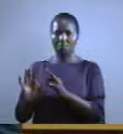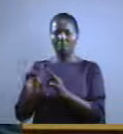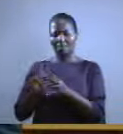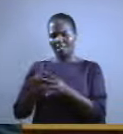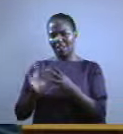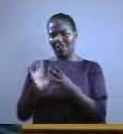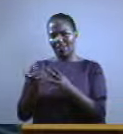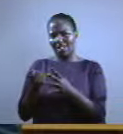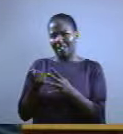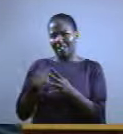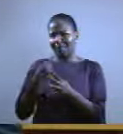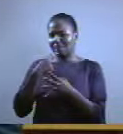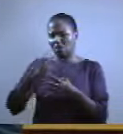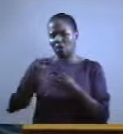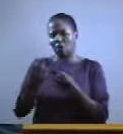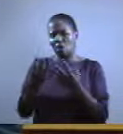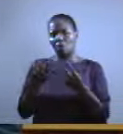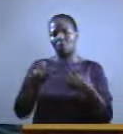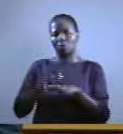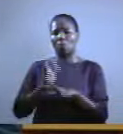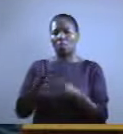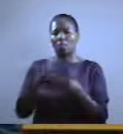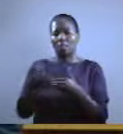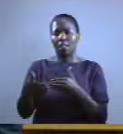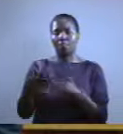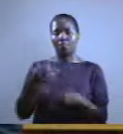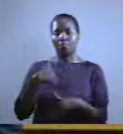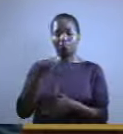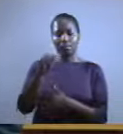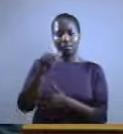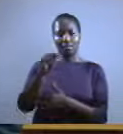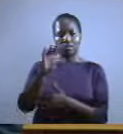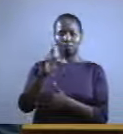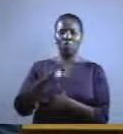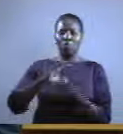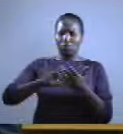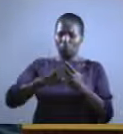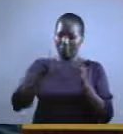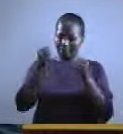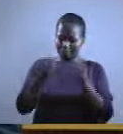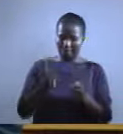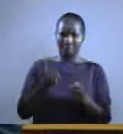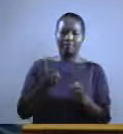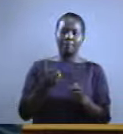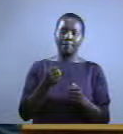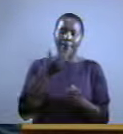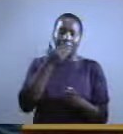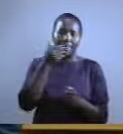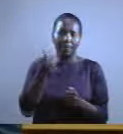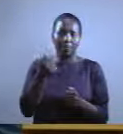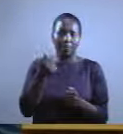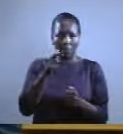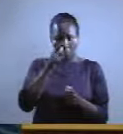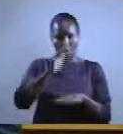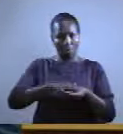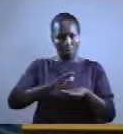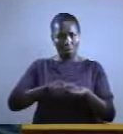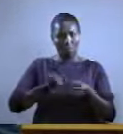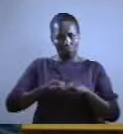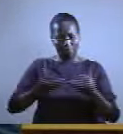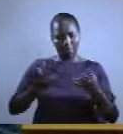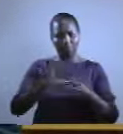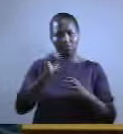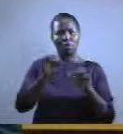but a few. As the ANC, we'll do everything in our power to ensure that we continue to build a